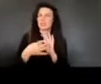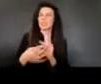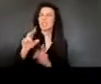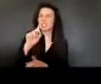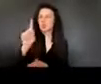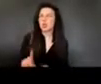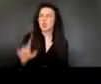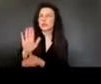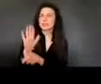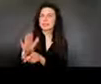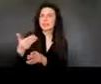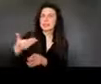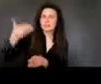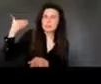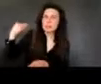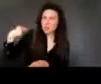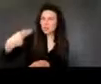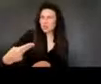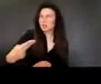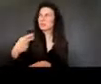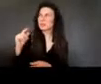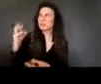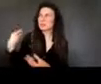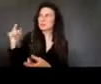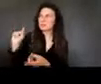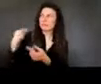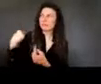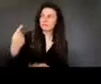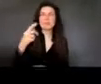history, specifically the history of the last 150 years.